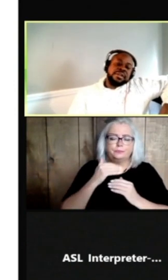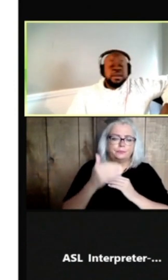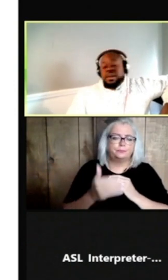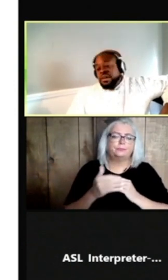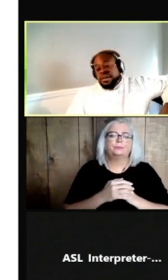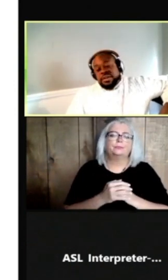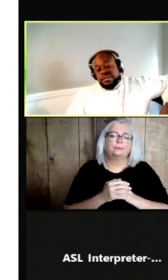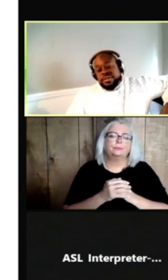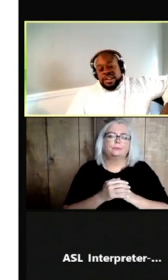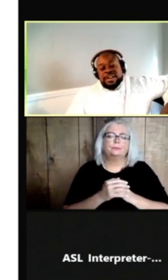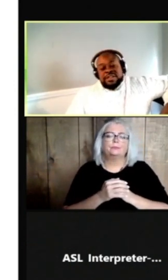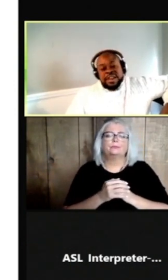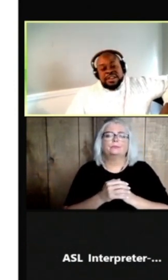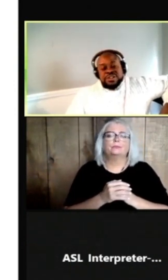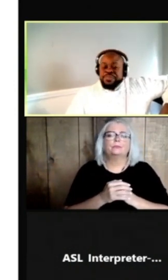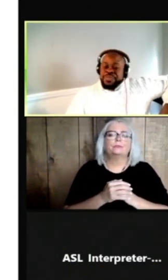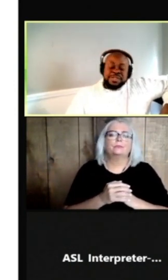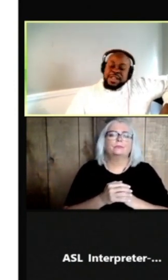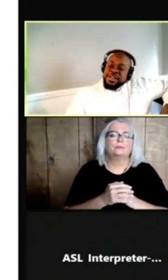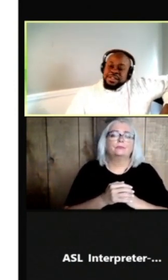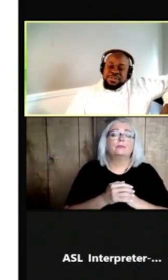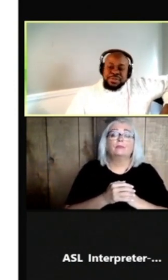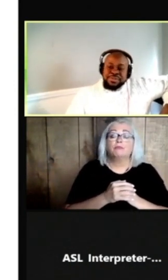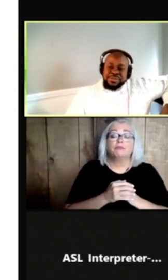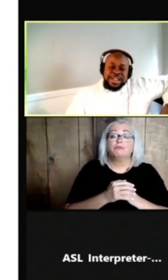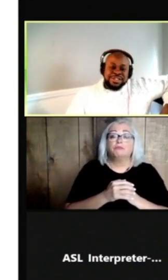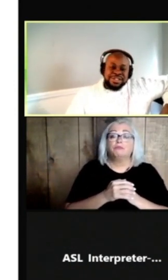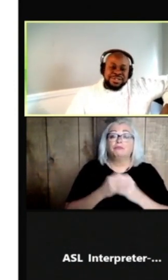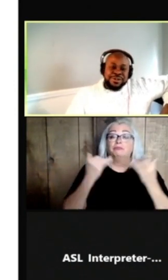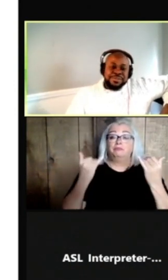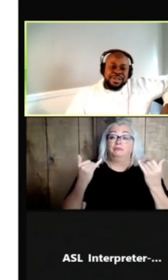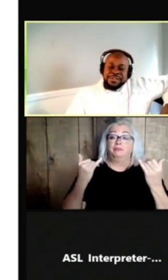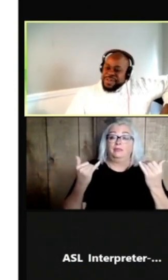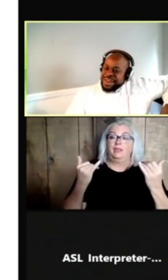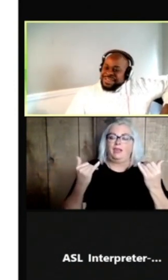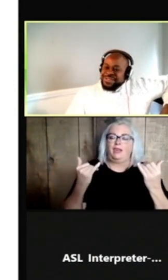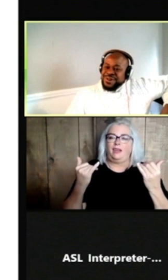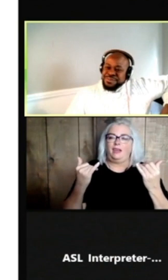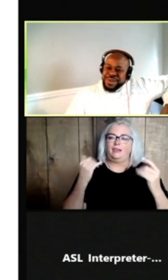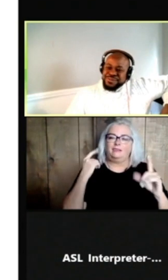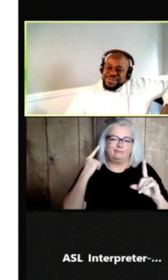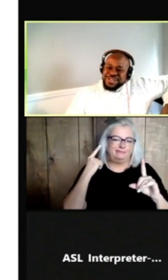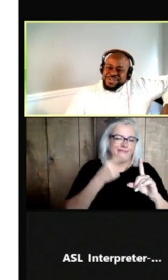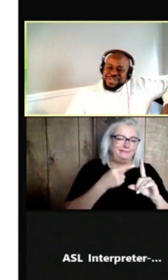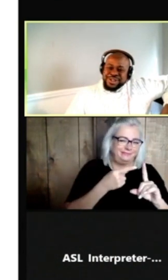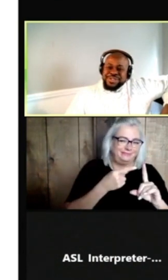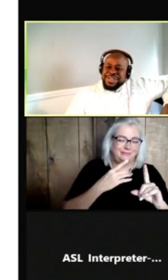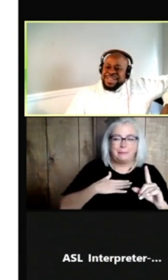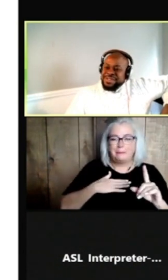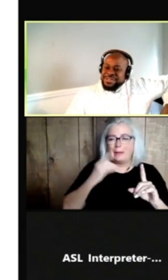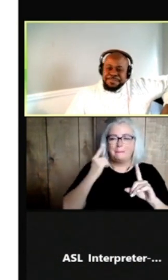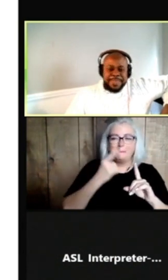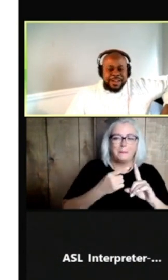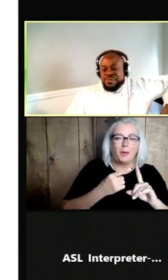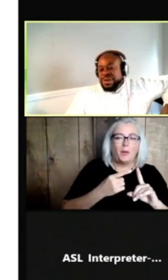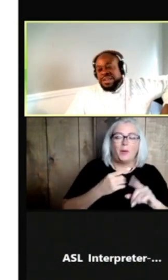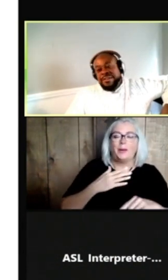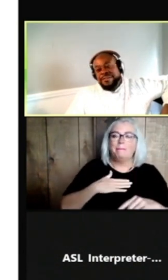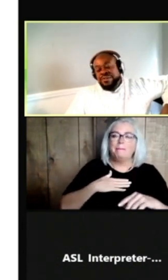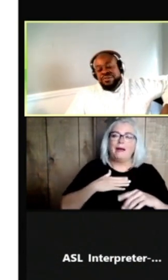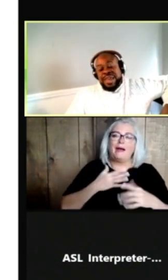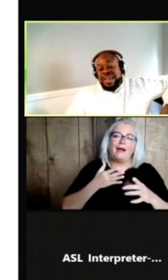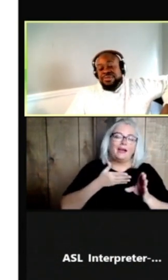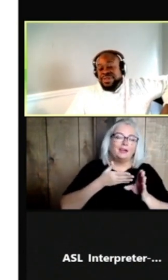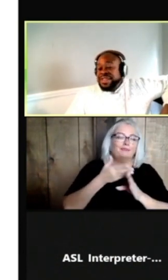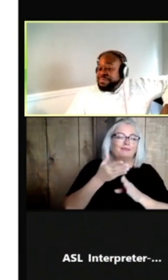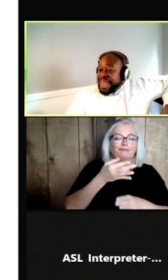All right, so setting the stage, let's now get to what I was actually invited to talk about, which is literacy tests. And I want to